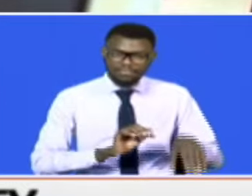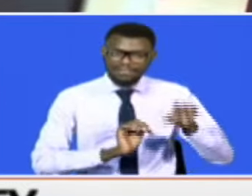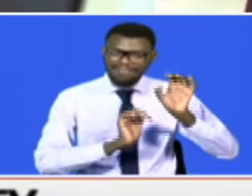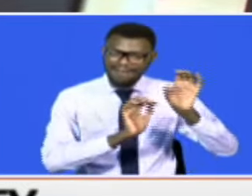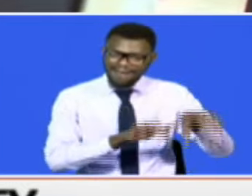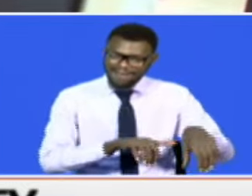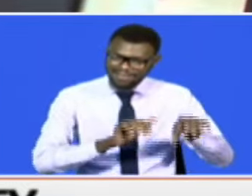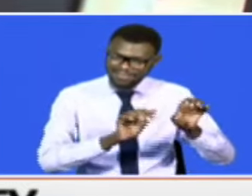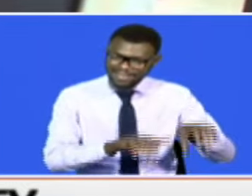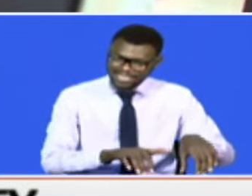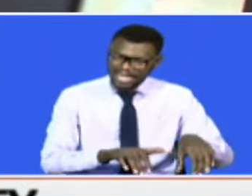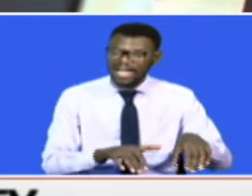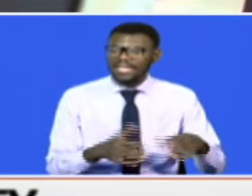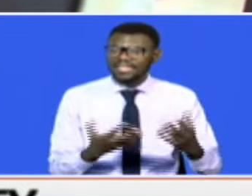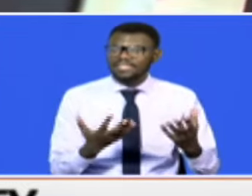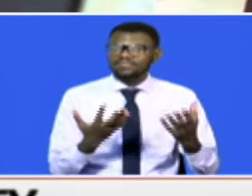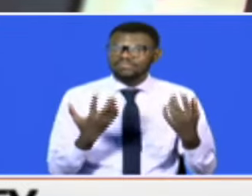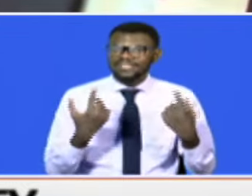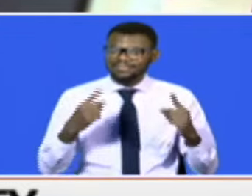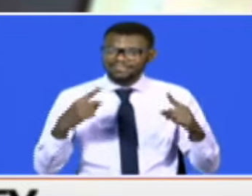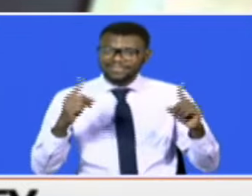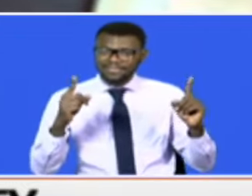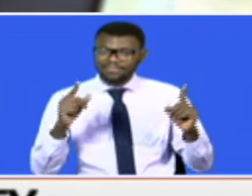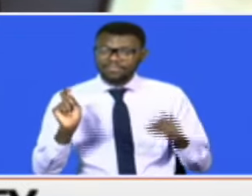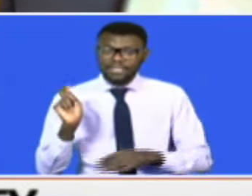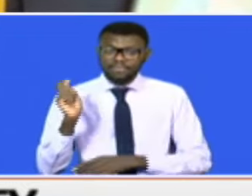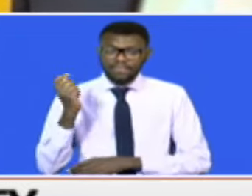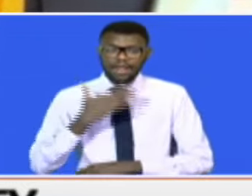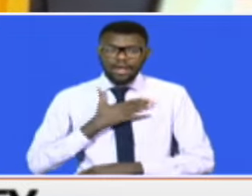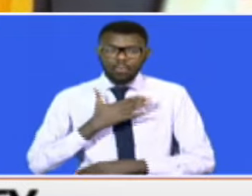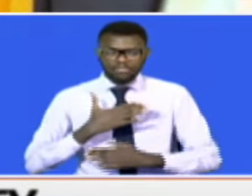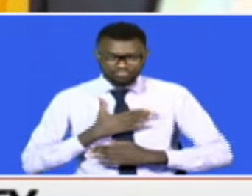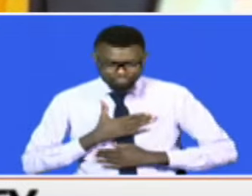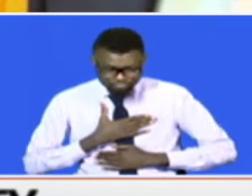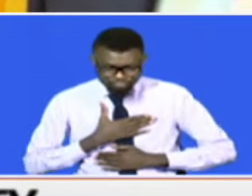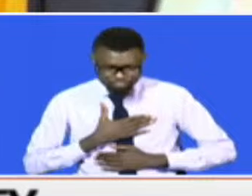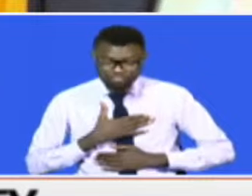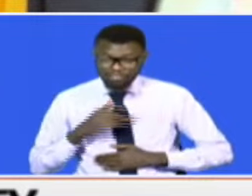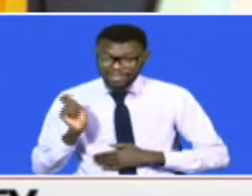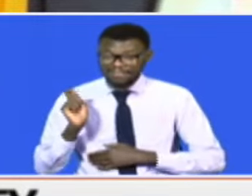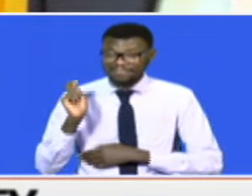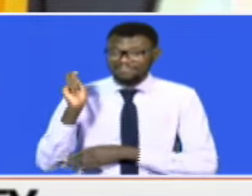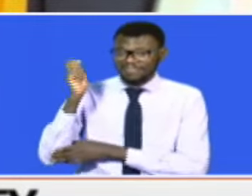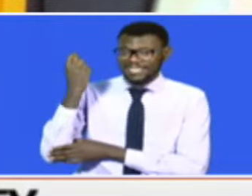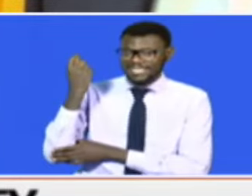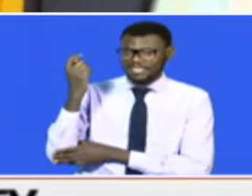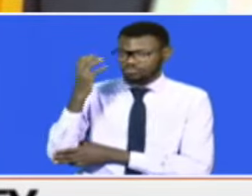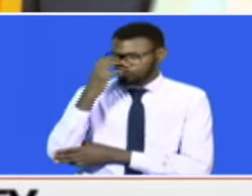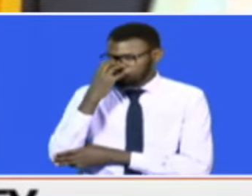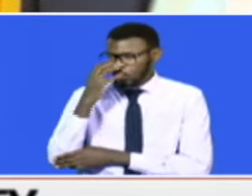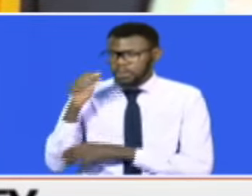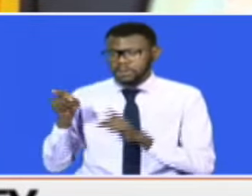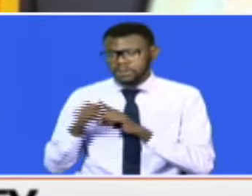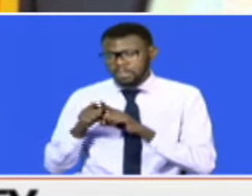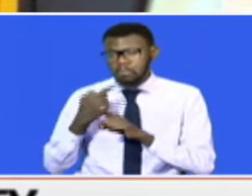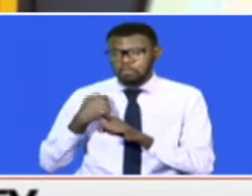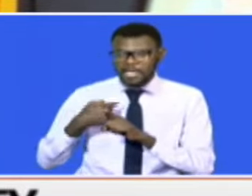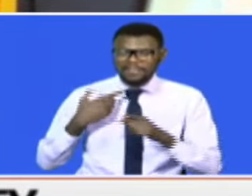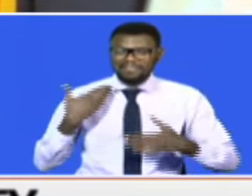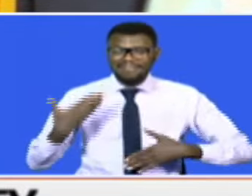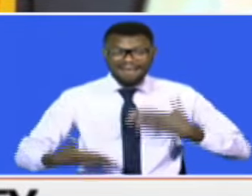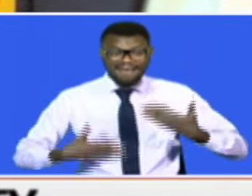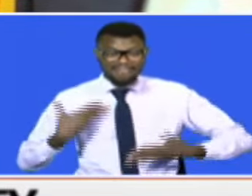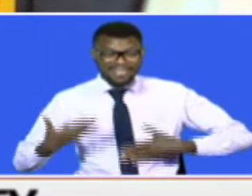Abuada will be the president of the Republic of Kenya, Dr. William Samoei Ruto. Our anticipation and our excitement